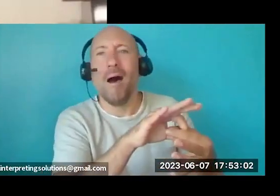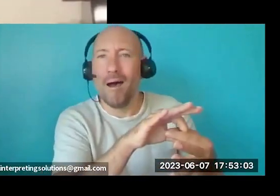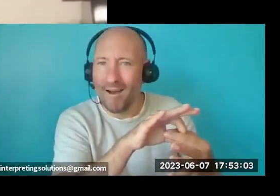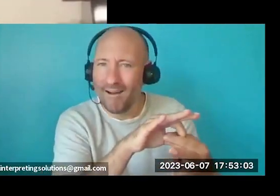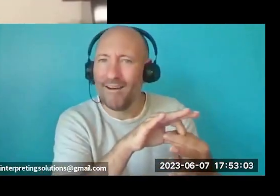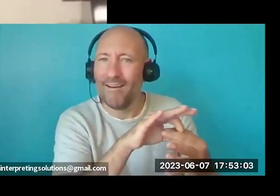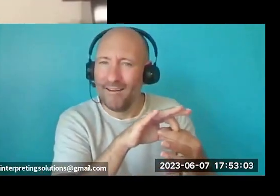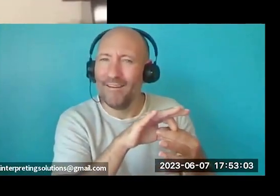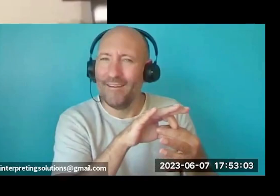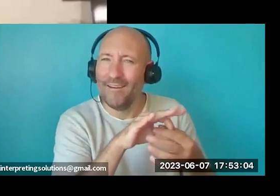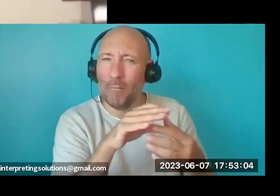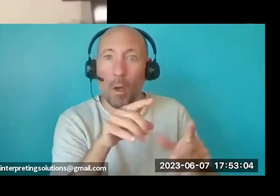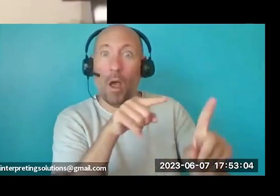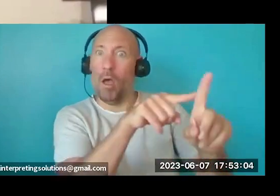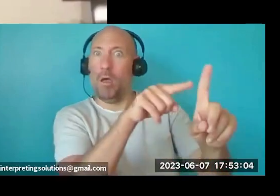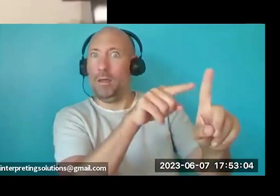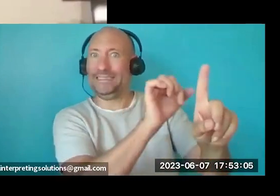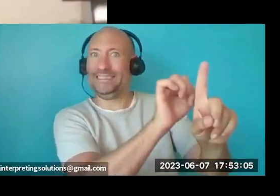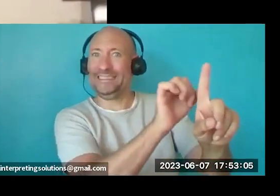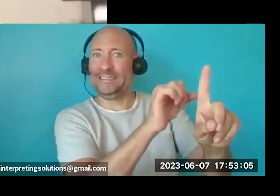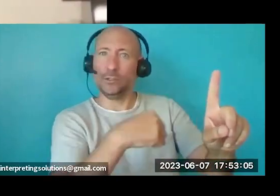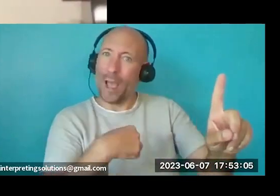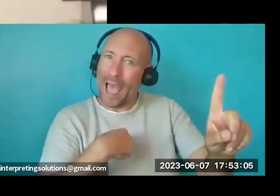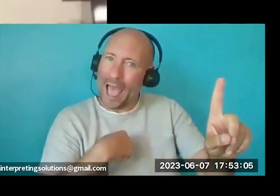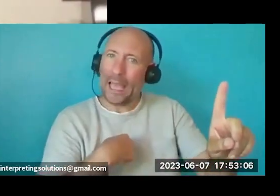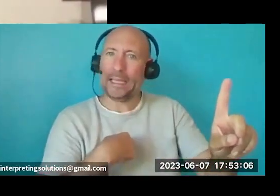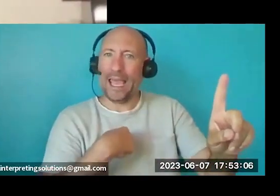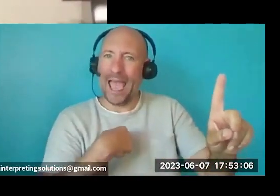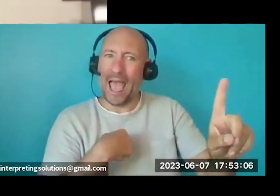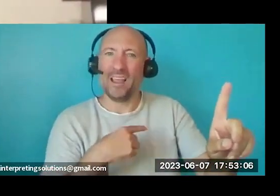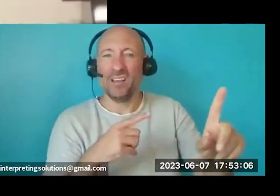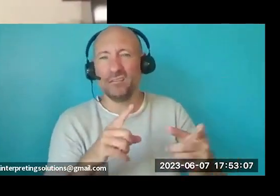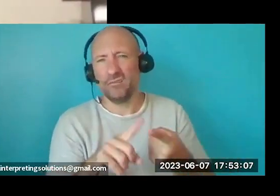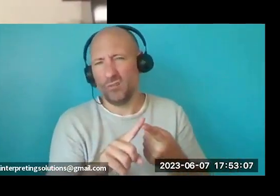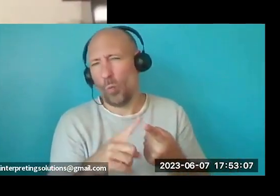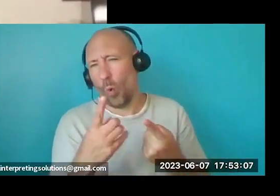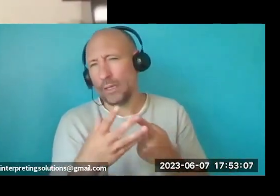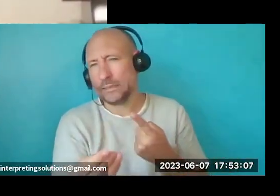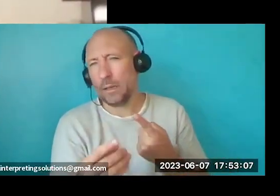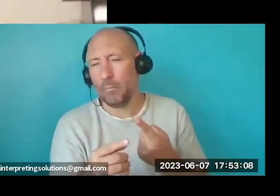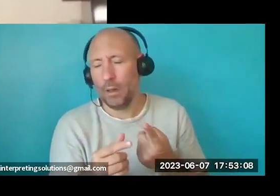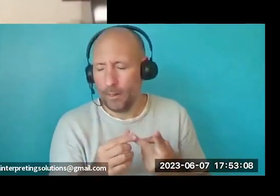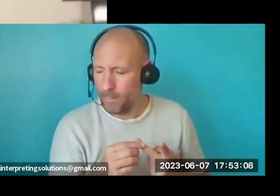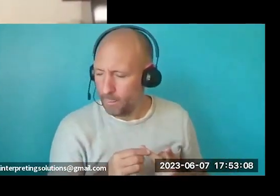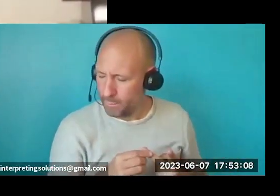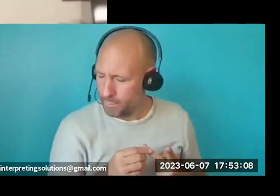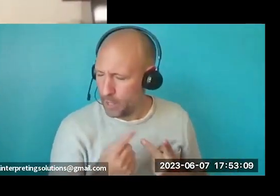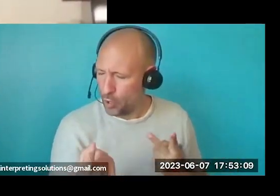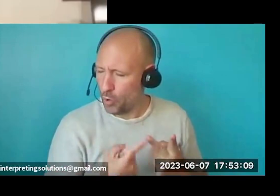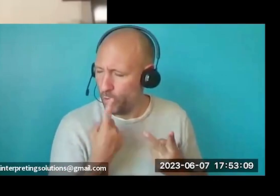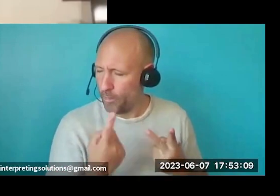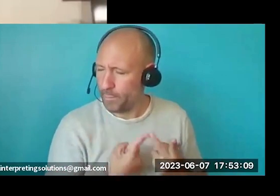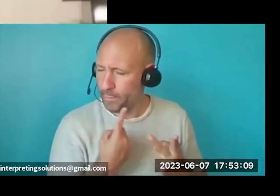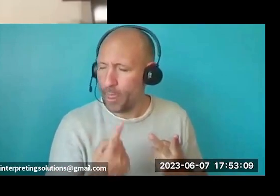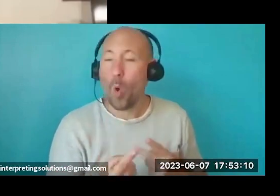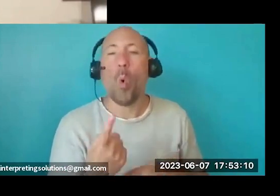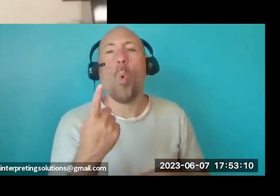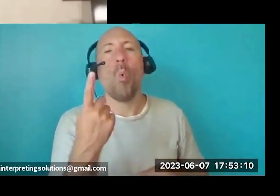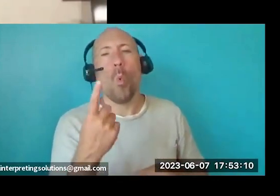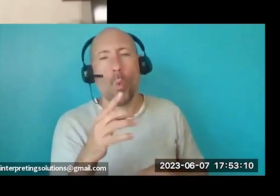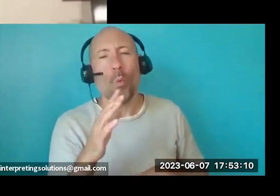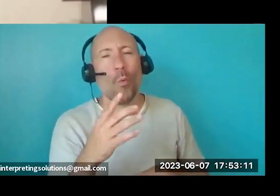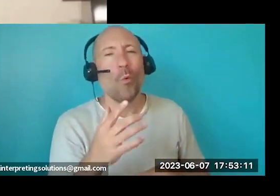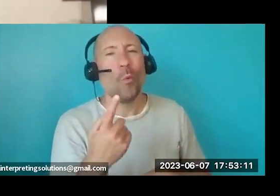referred to the performer in the I person. That was one example. Then there is another example that I can mention. One